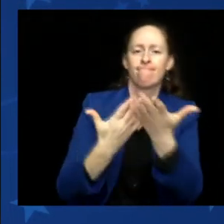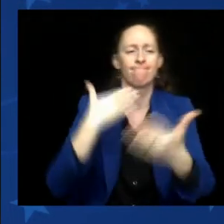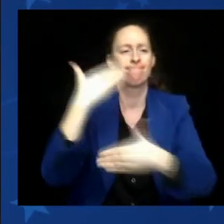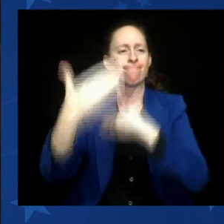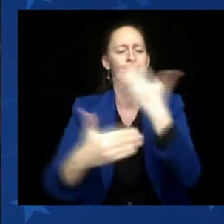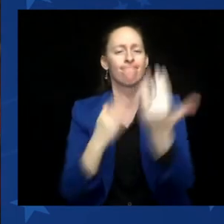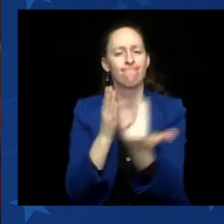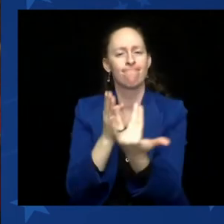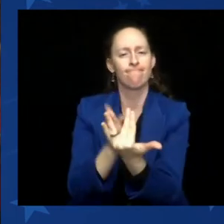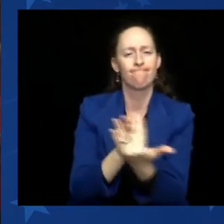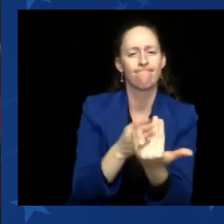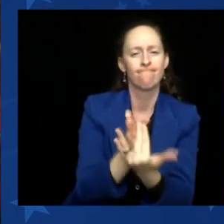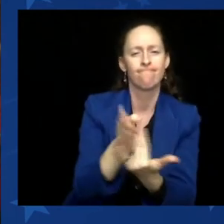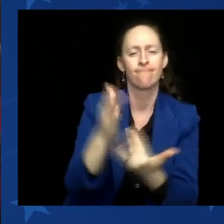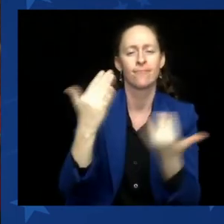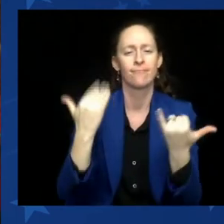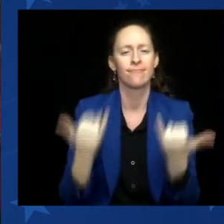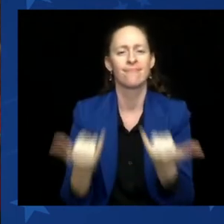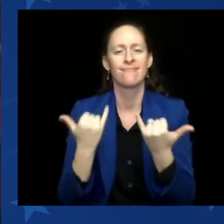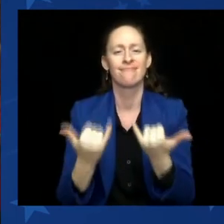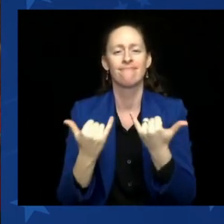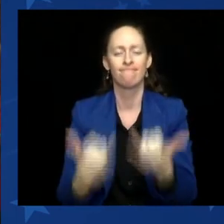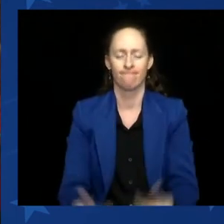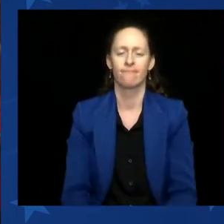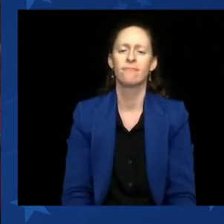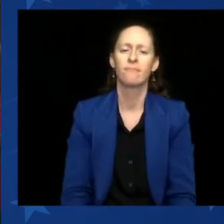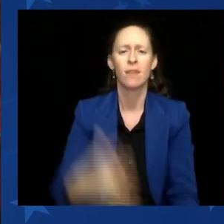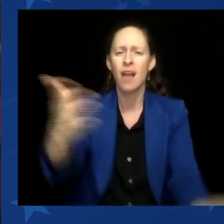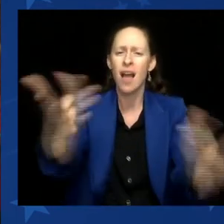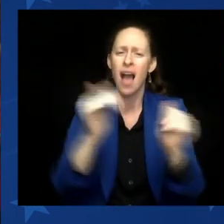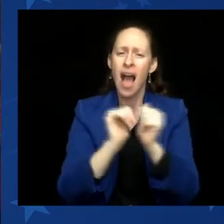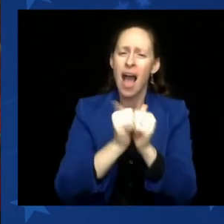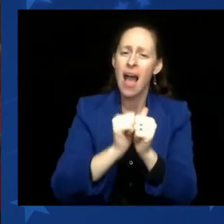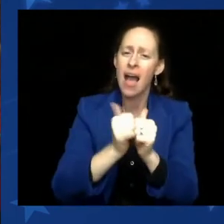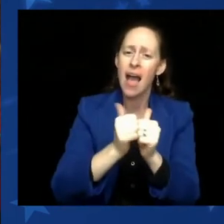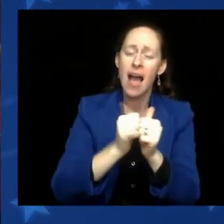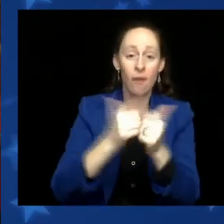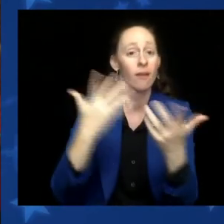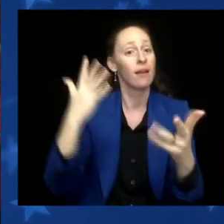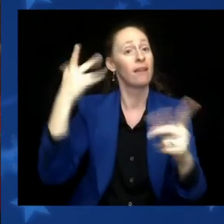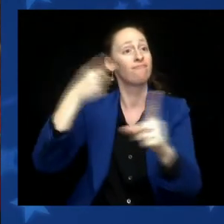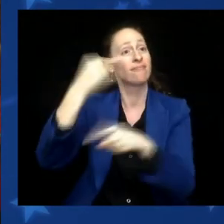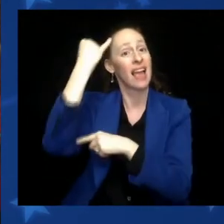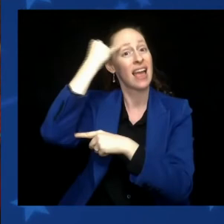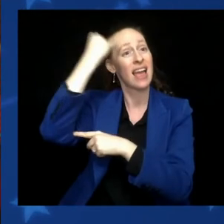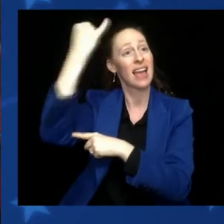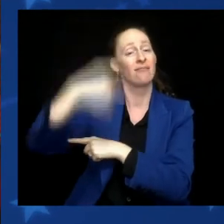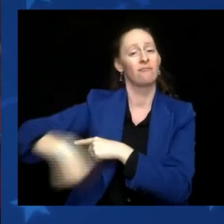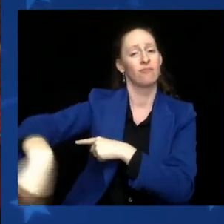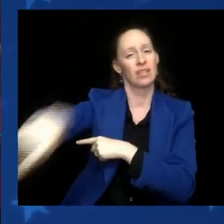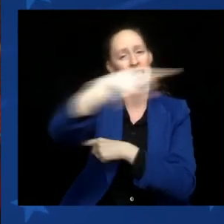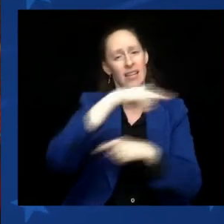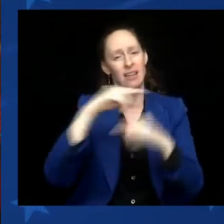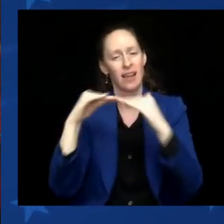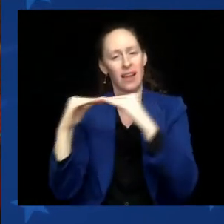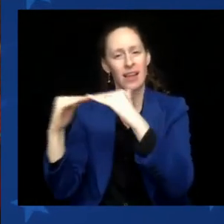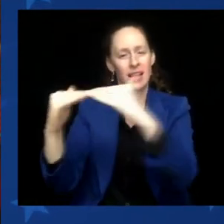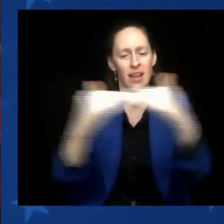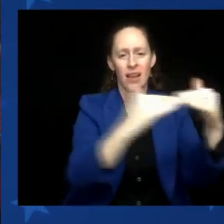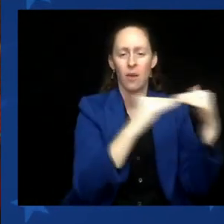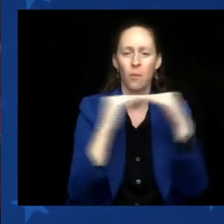equal in the image of God, that all are entitled to be treated with decency, dignity, and respect, that all